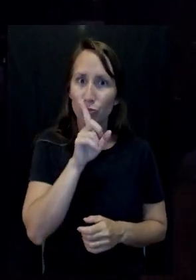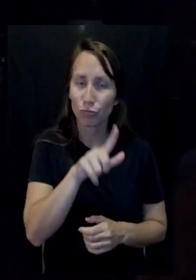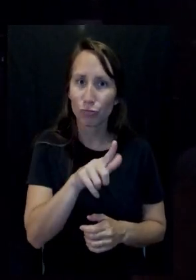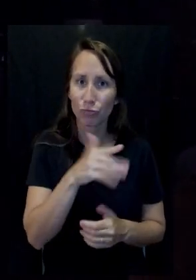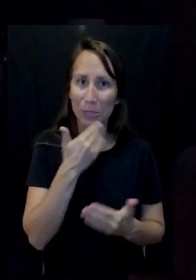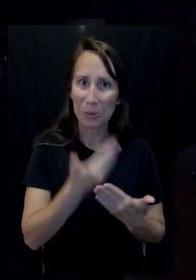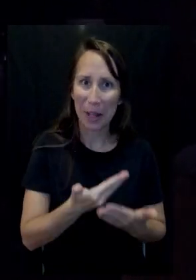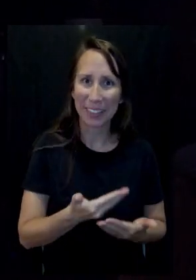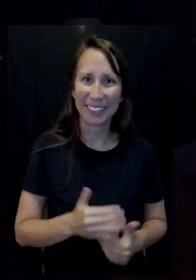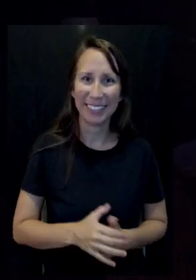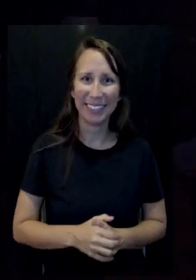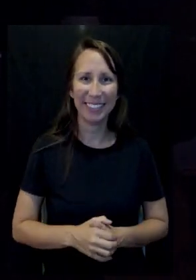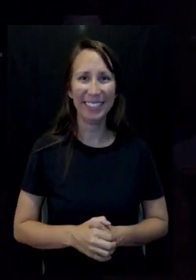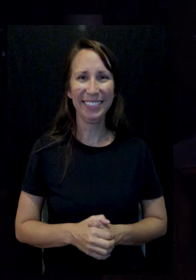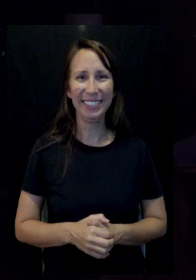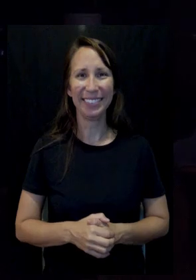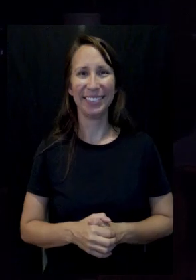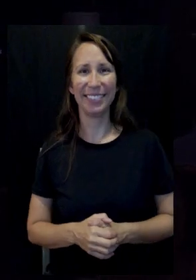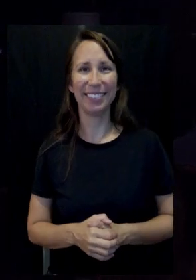Like really well.